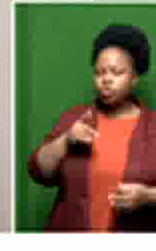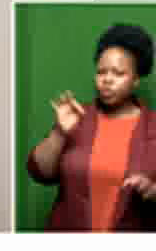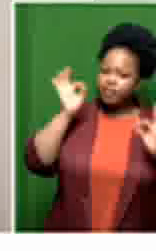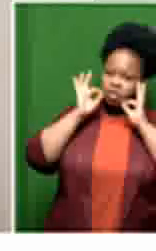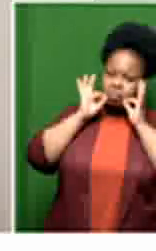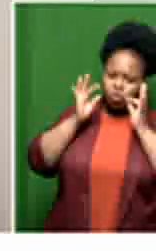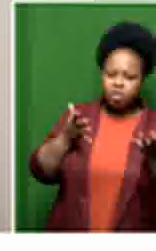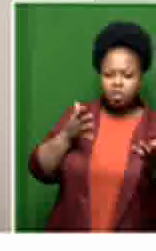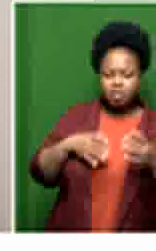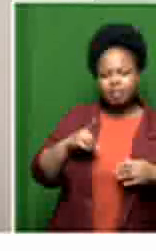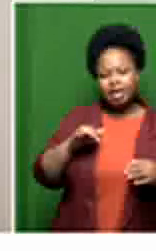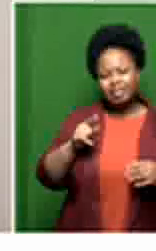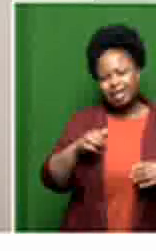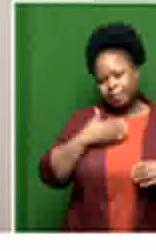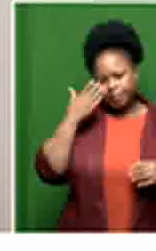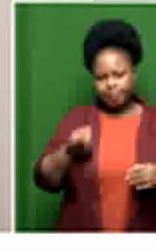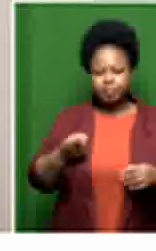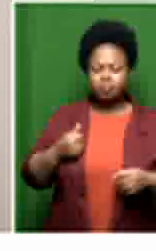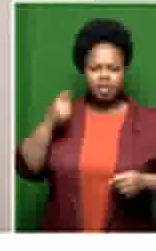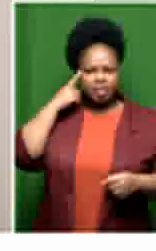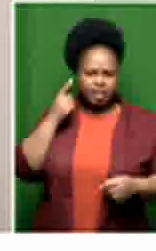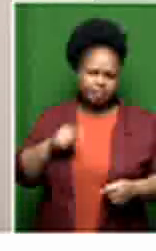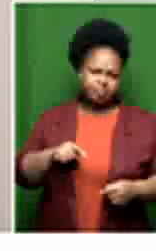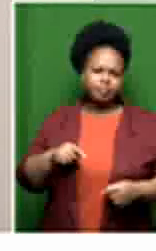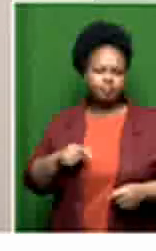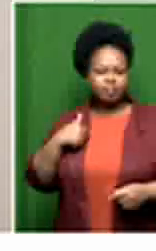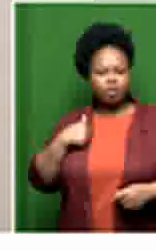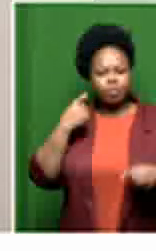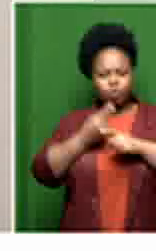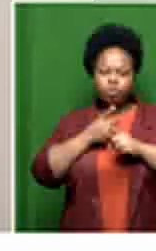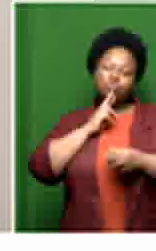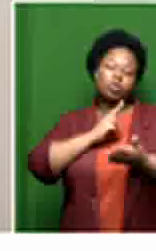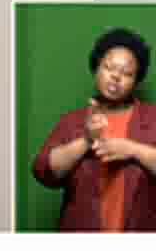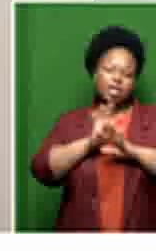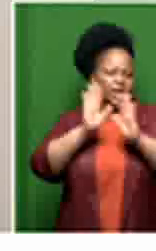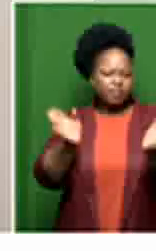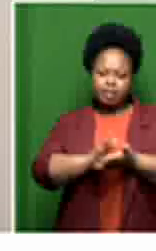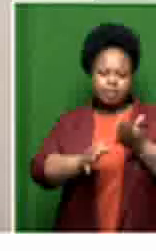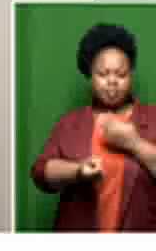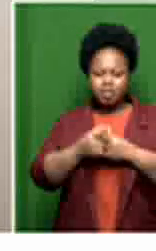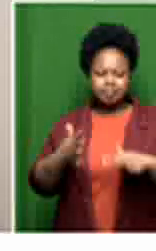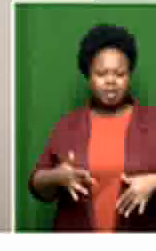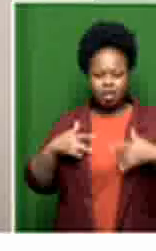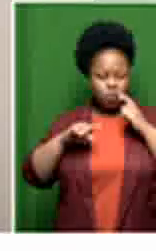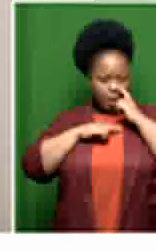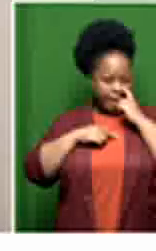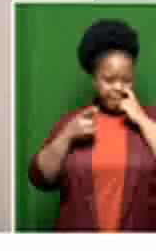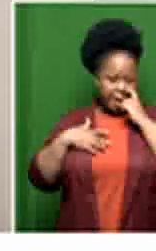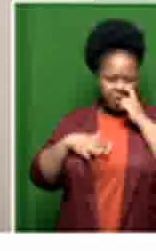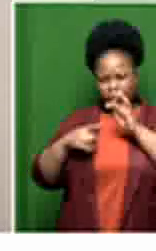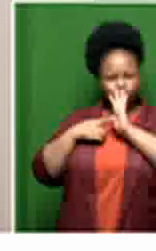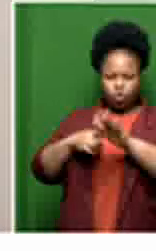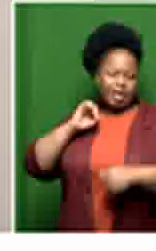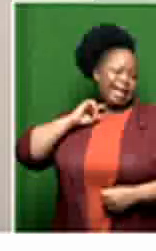Facebook, dataless. And I'm always honest about everything that is happening in my life, because I don't want to show a pretty face